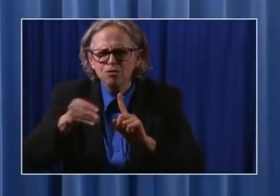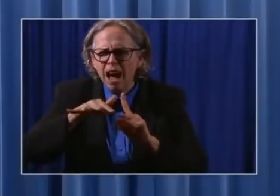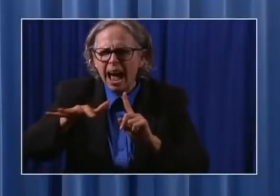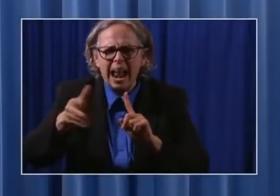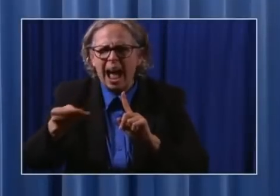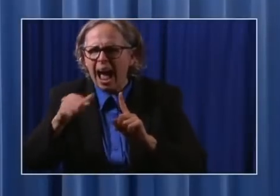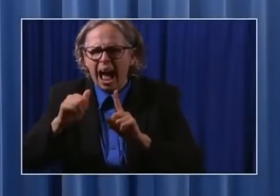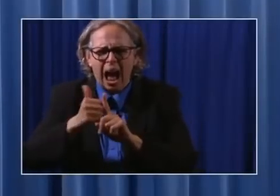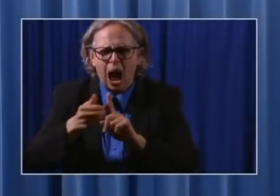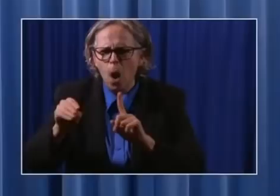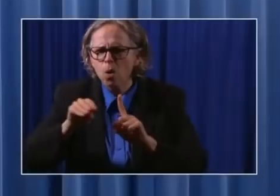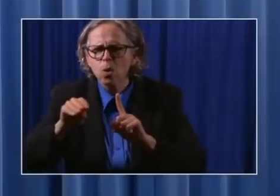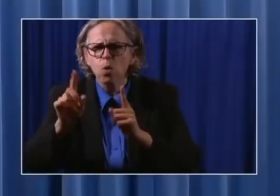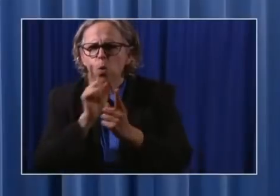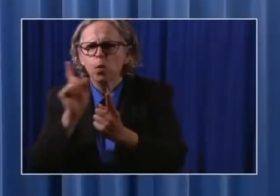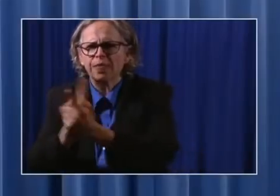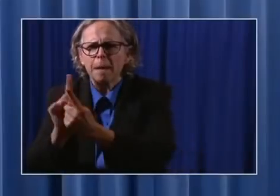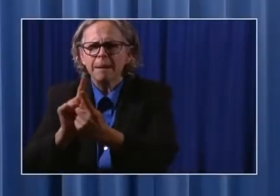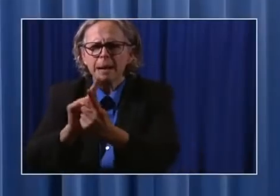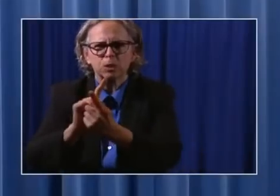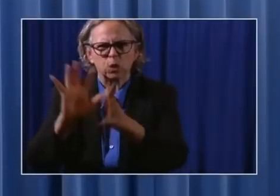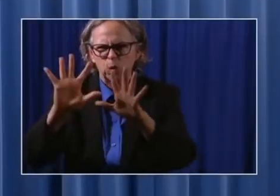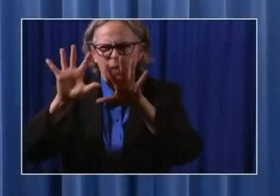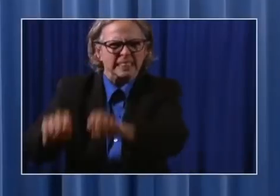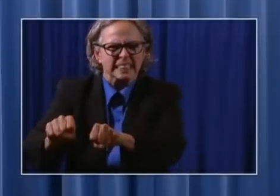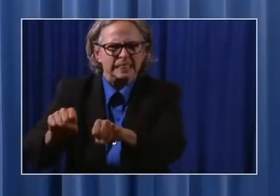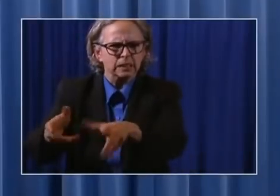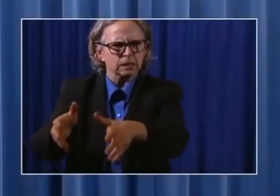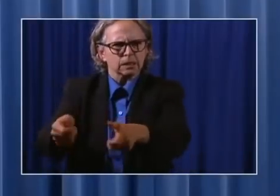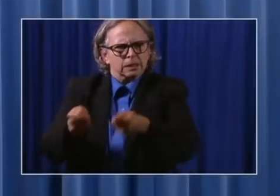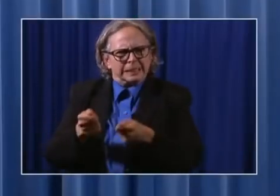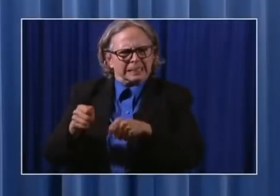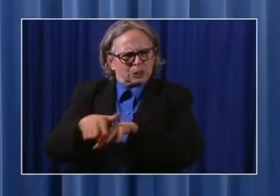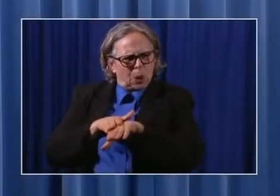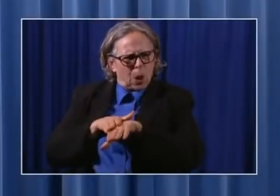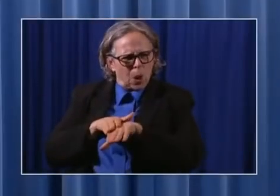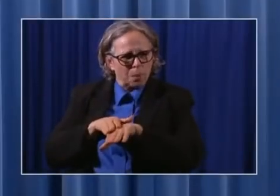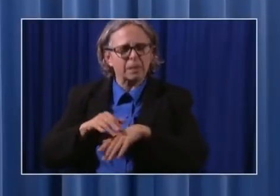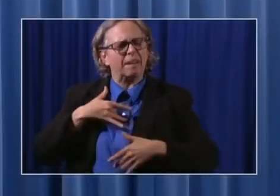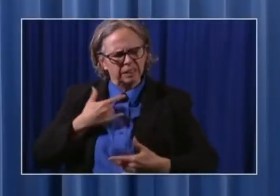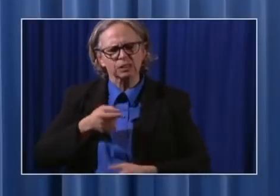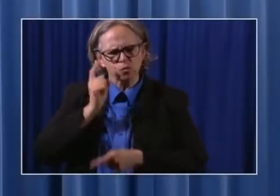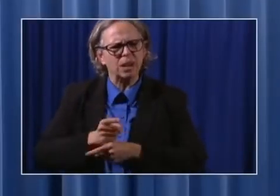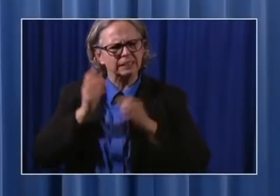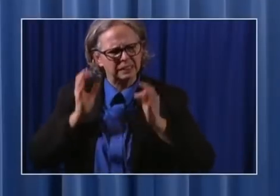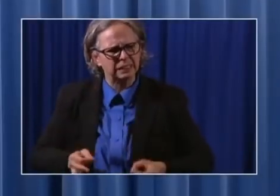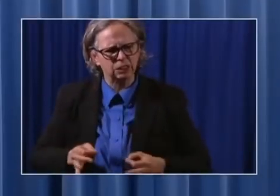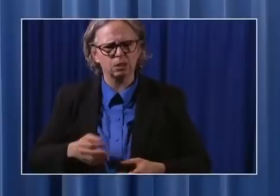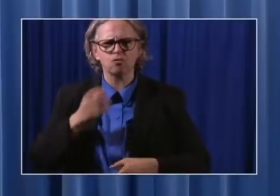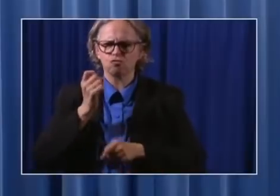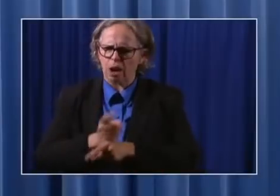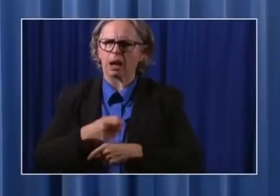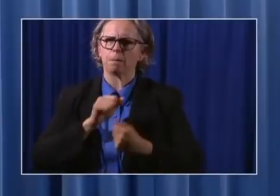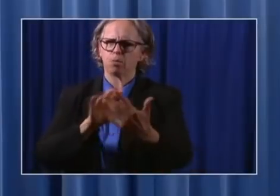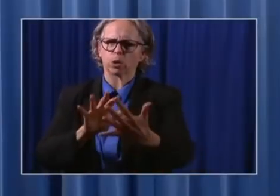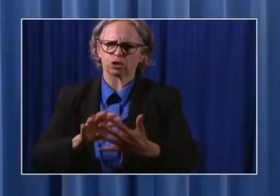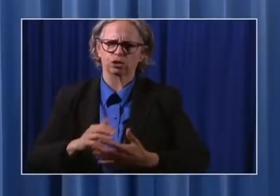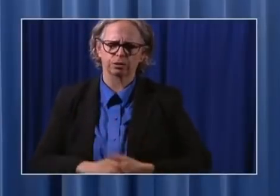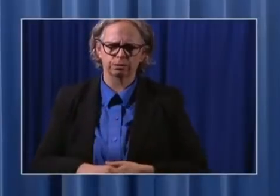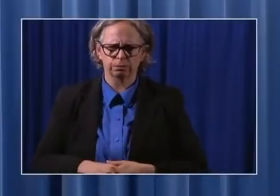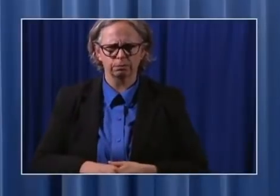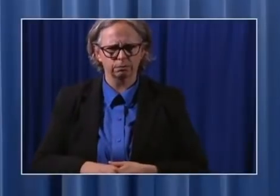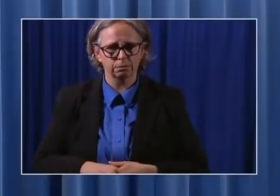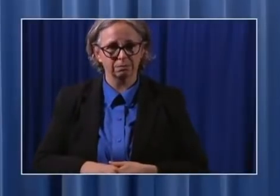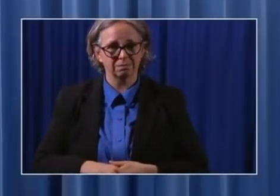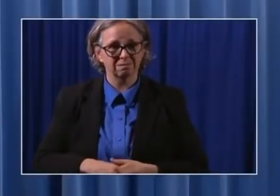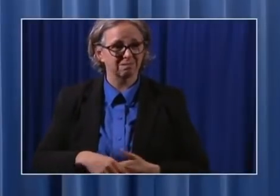this virus off at the knees. So no, this is the right thing to do. You know, virtually every expert, the jury is